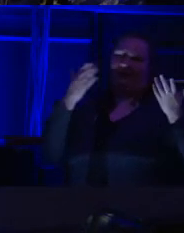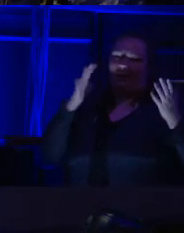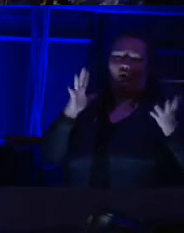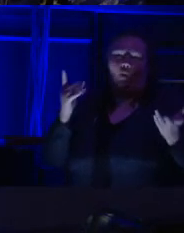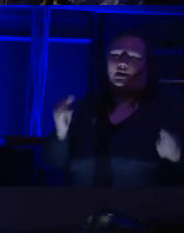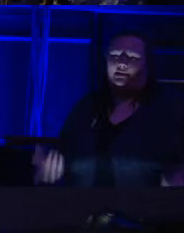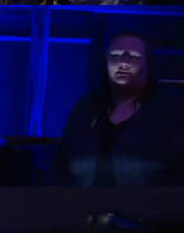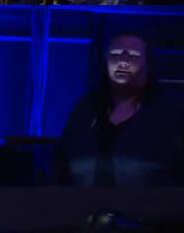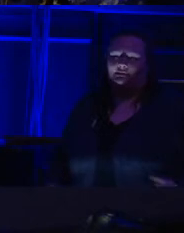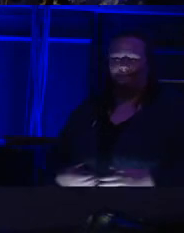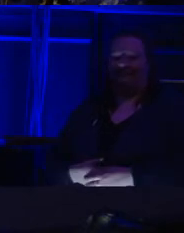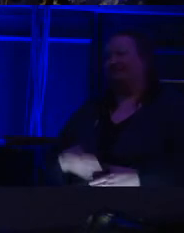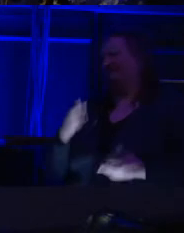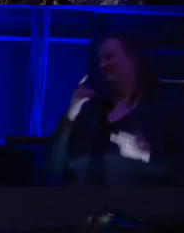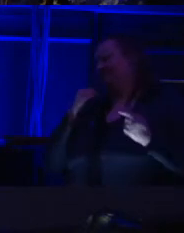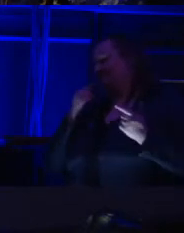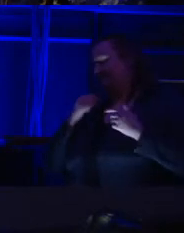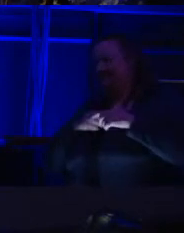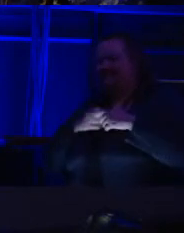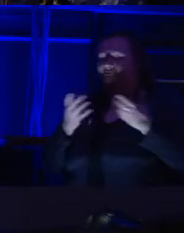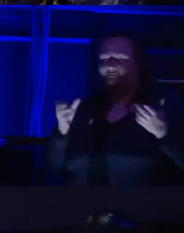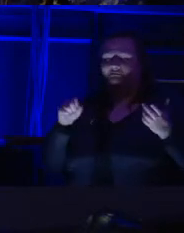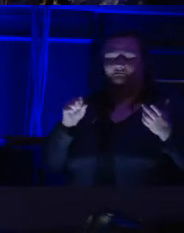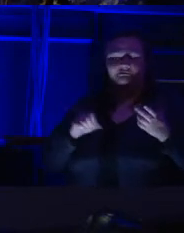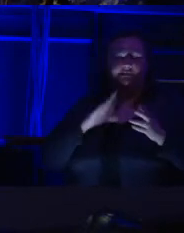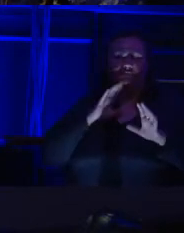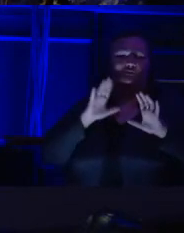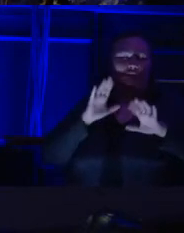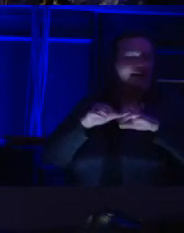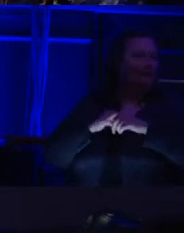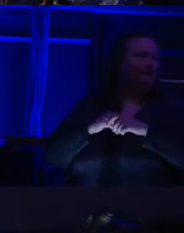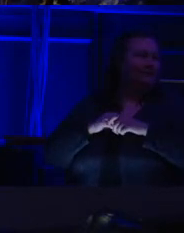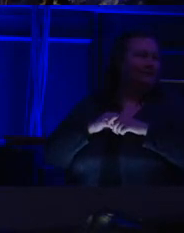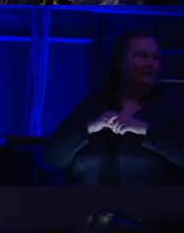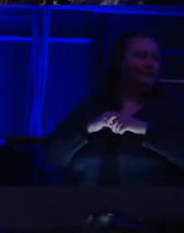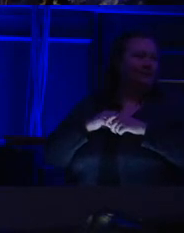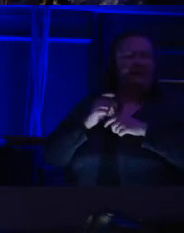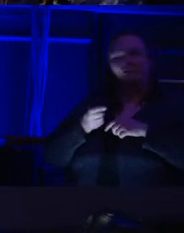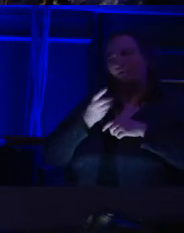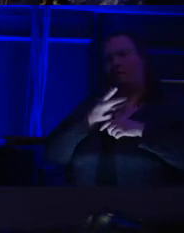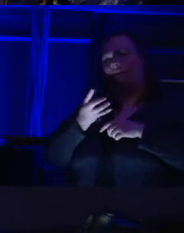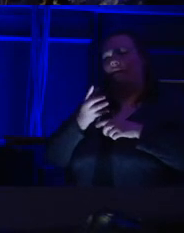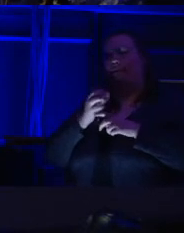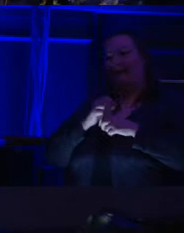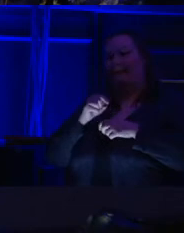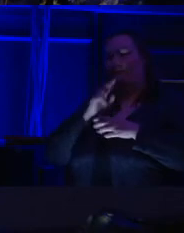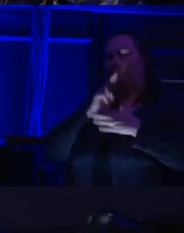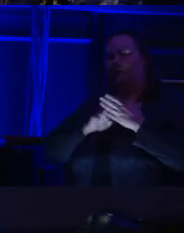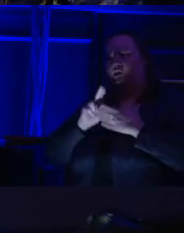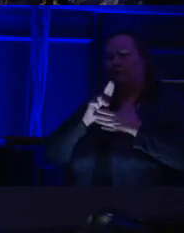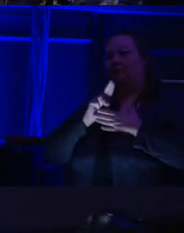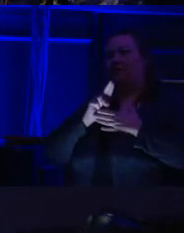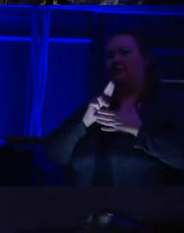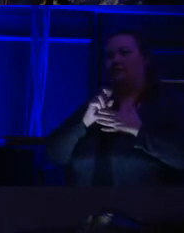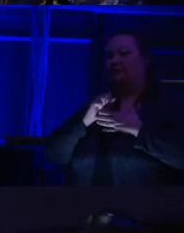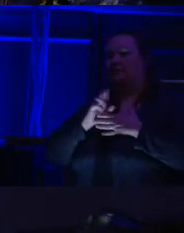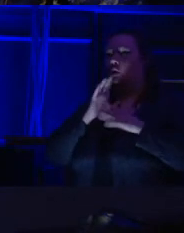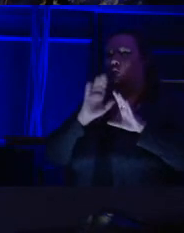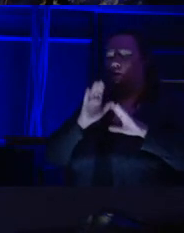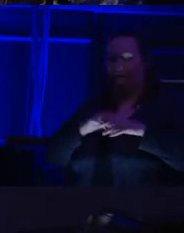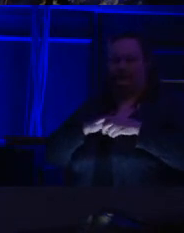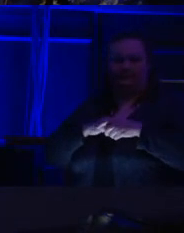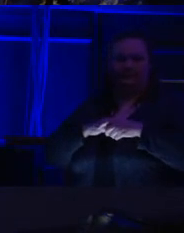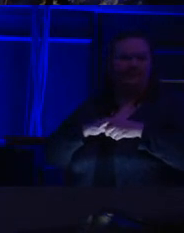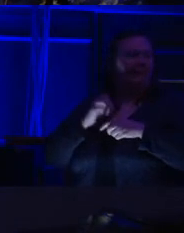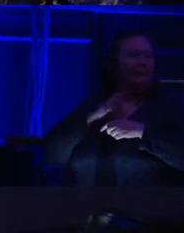is." And it is. That was great, and that's one of the things that makes this university so great. And